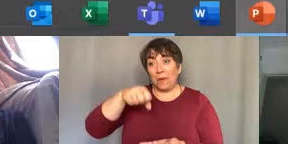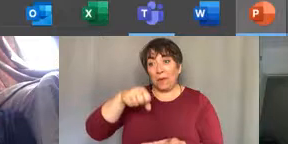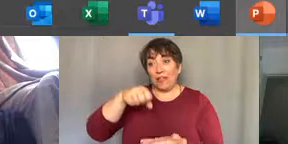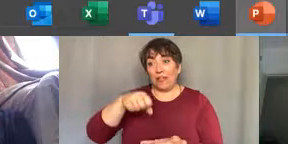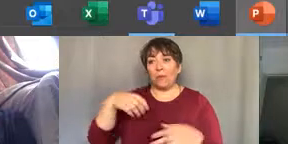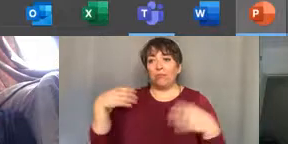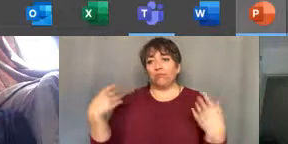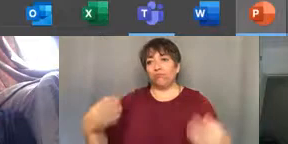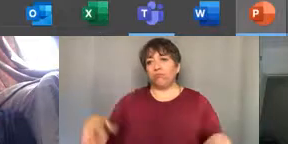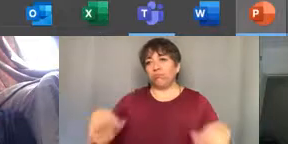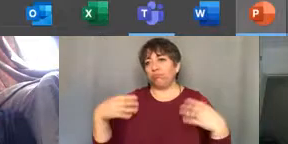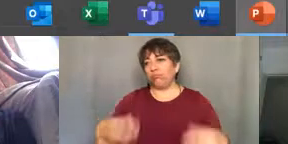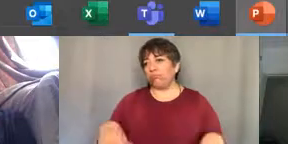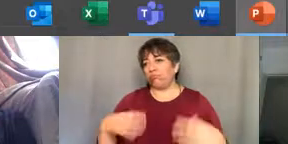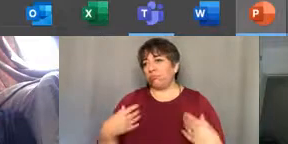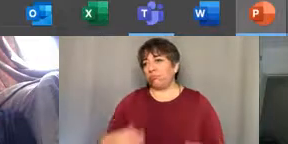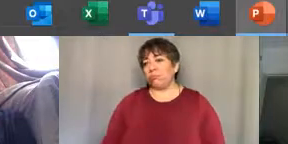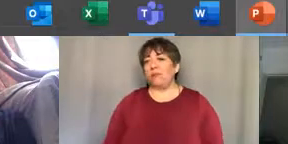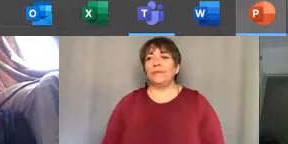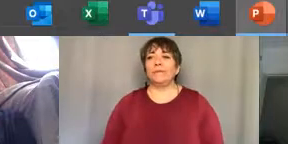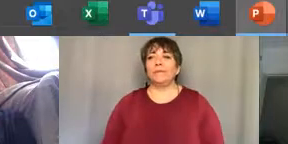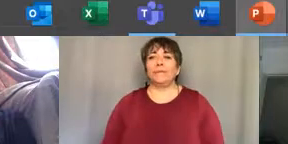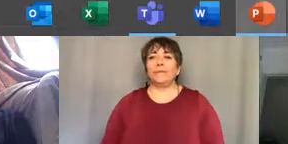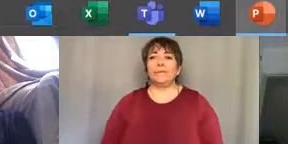in savings made.